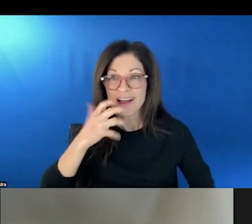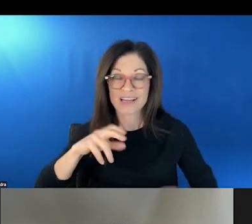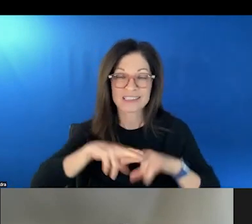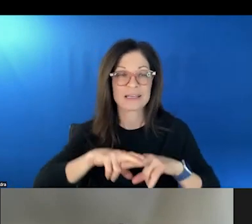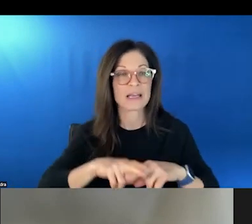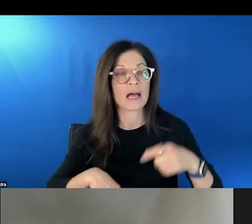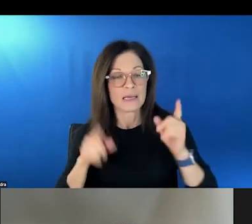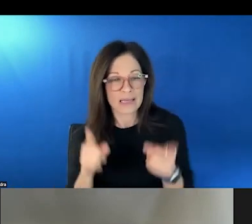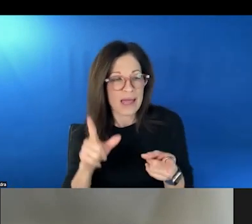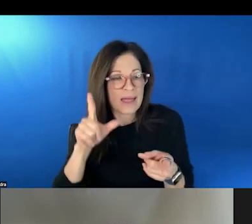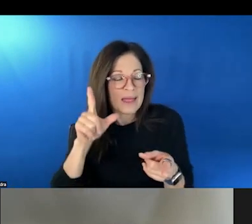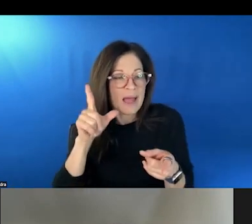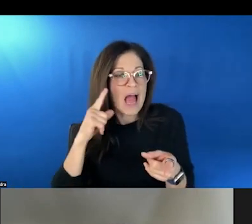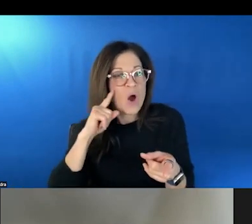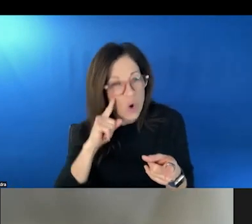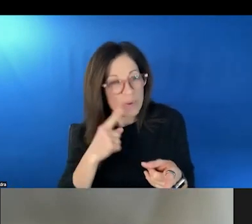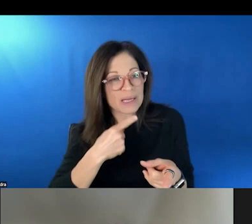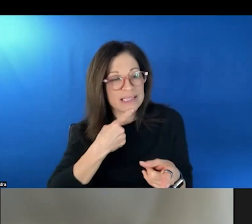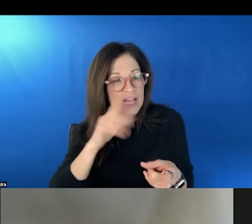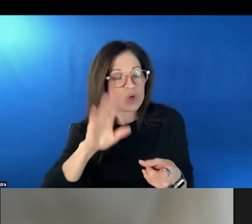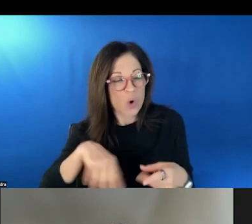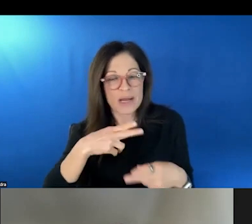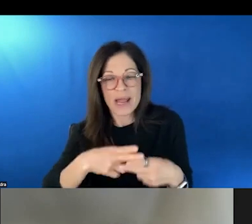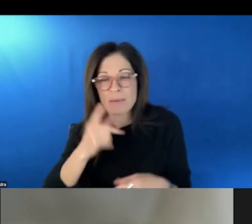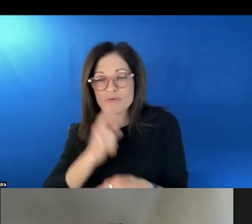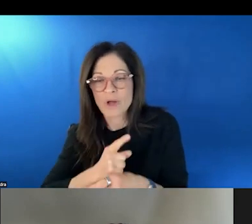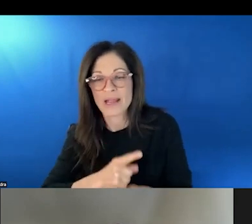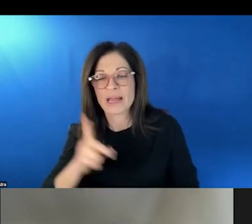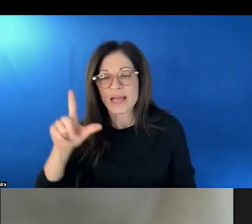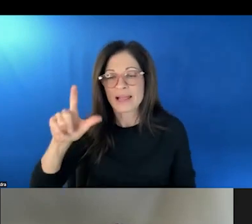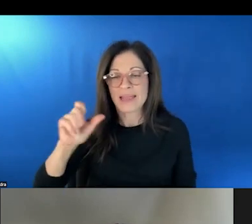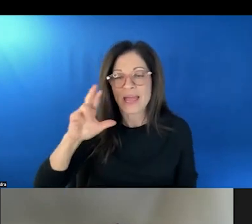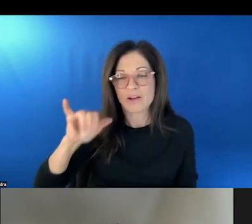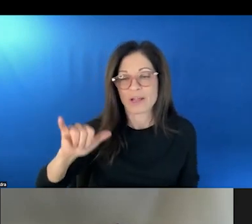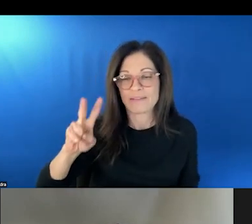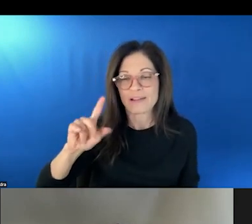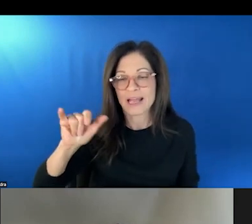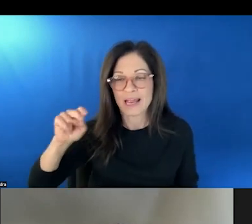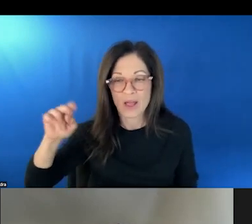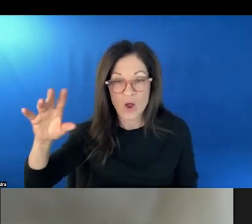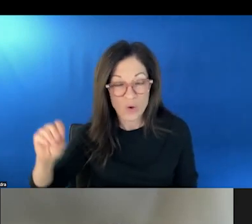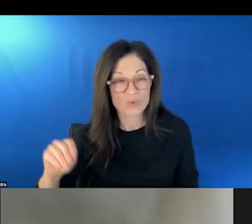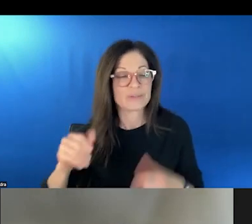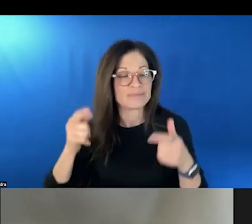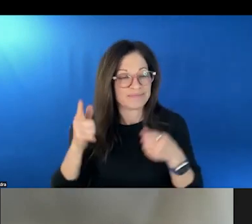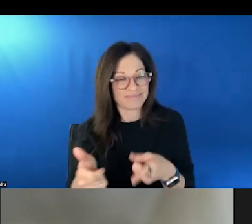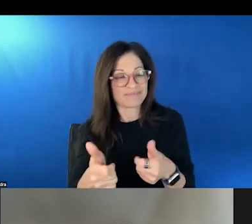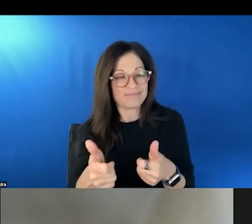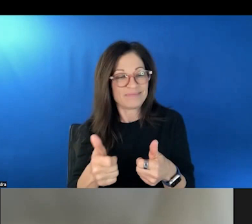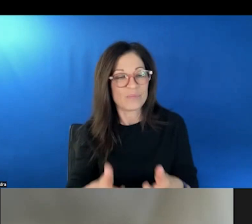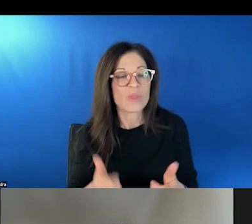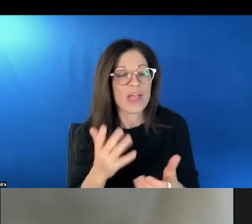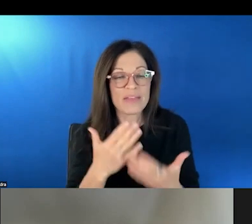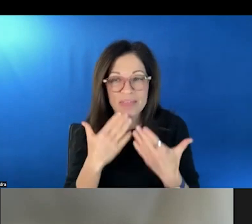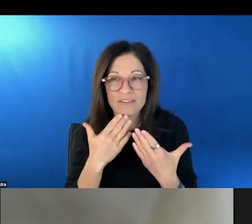hope I said your last name correctly, President and Chief Energy Officer of Resilient Health. Welcome. Thank you. Good to be here.